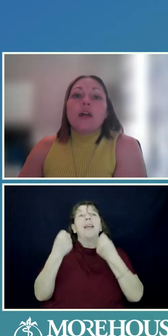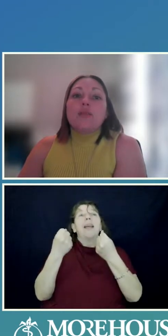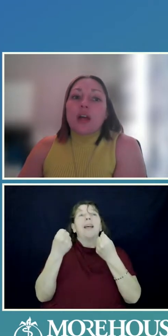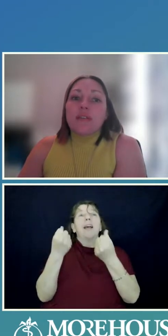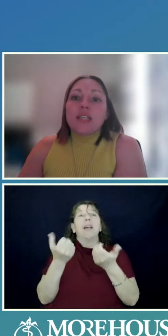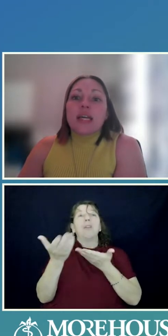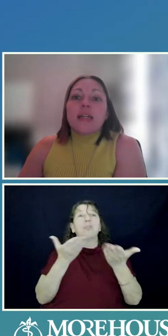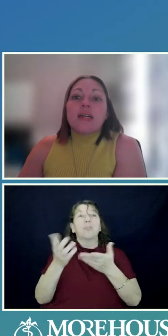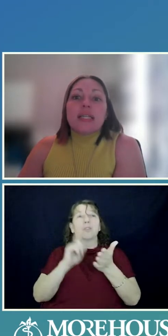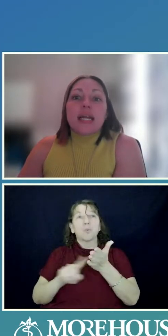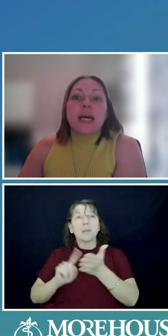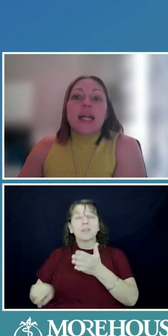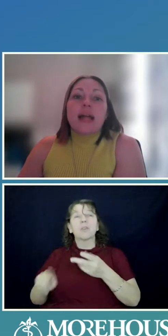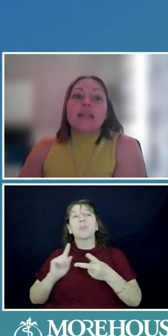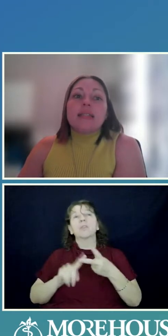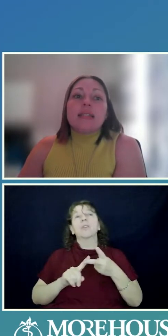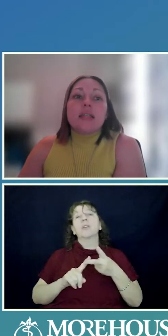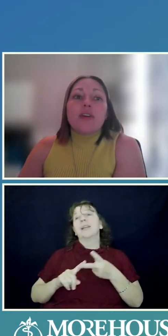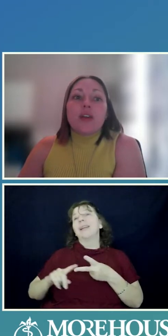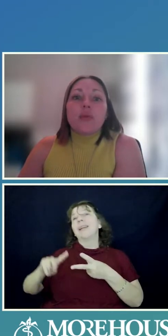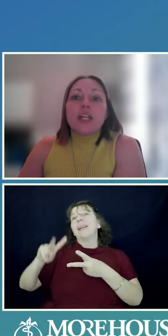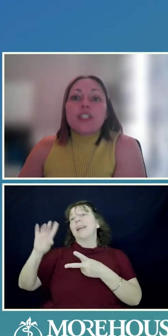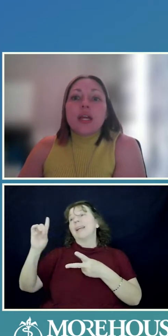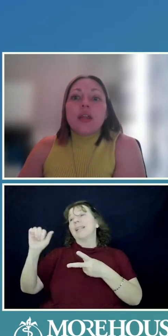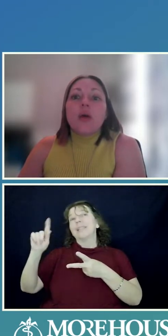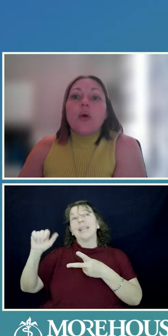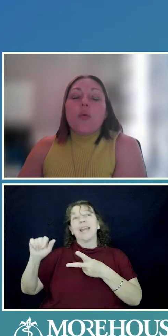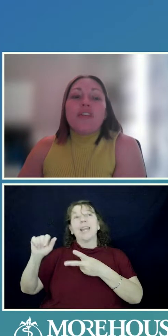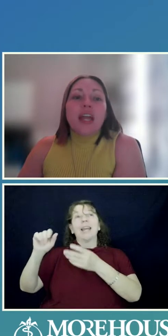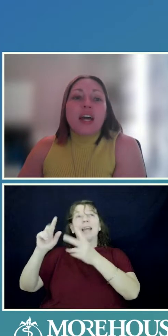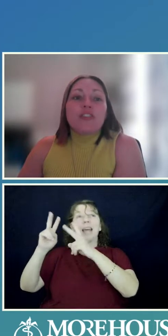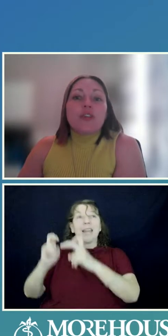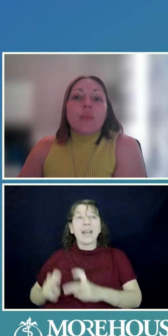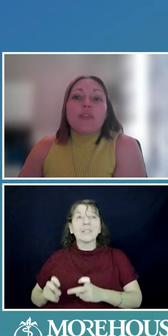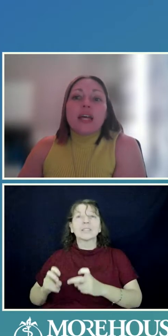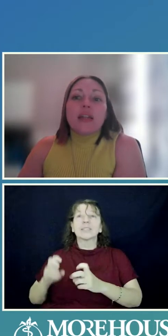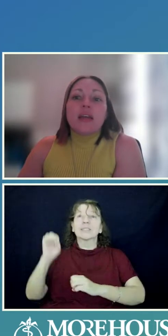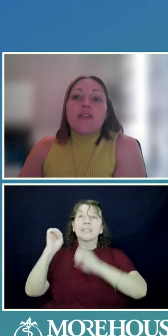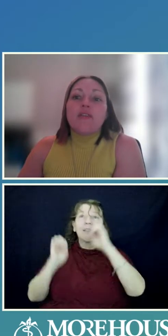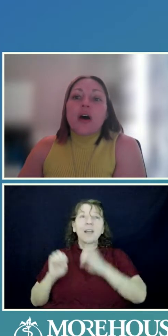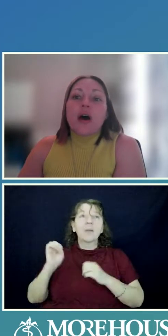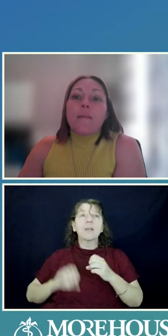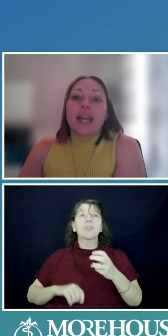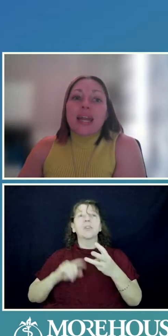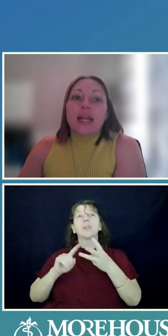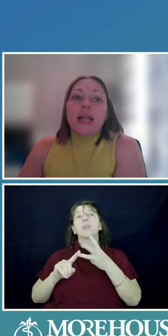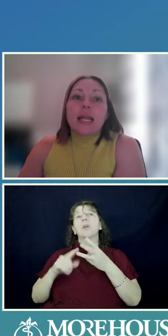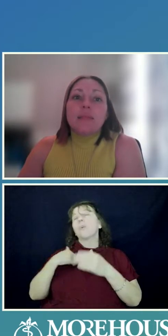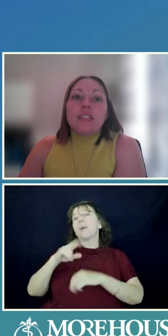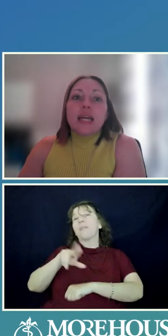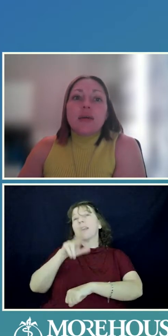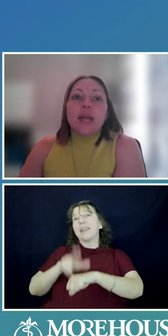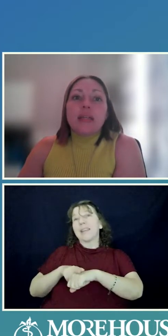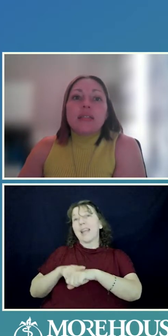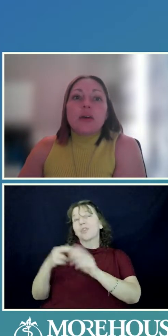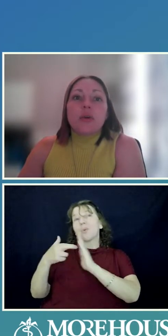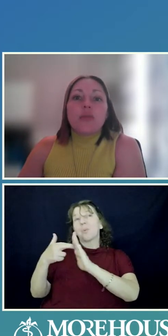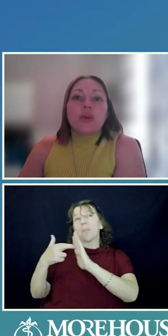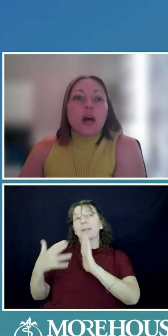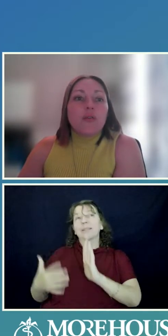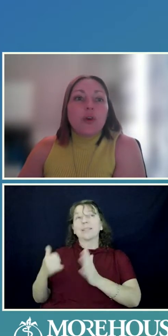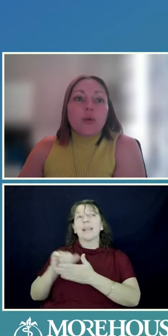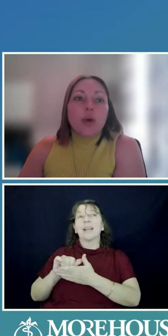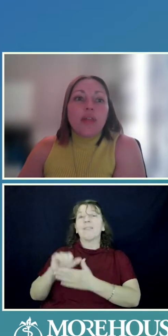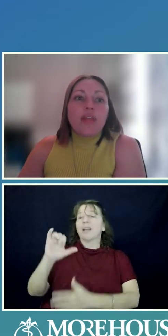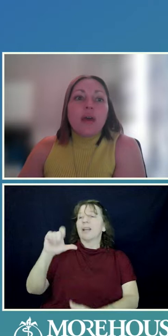We do a lot of secondary data analysis and evaluation. We have a nationally representative Medicaid claims database that we do